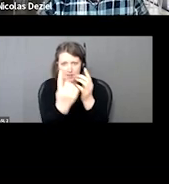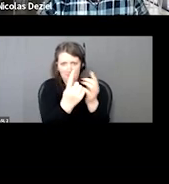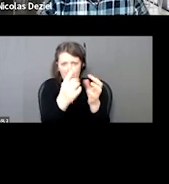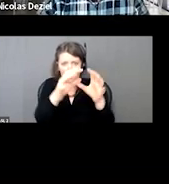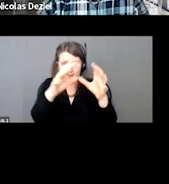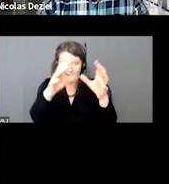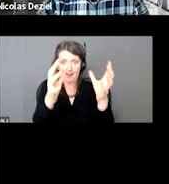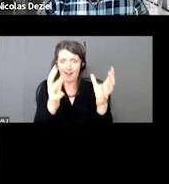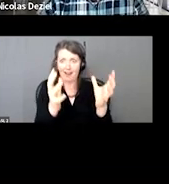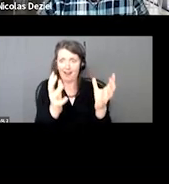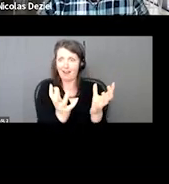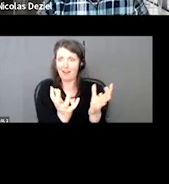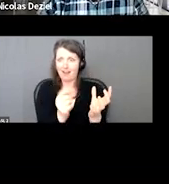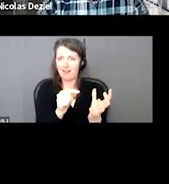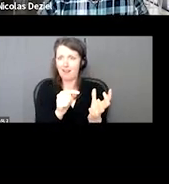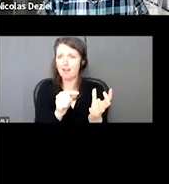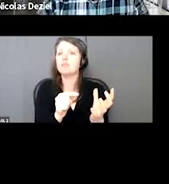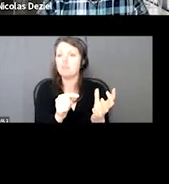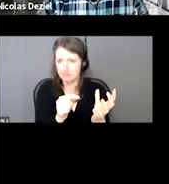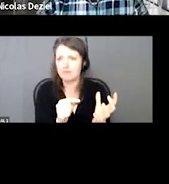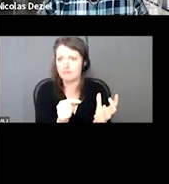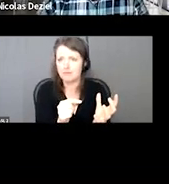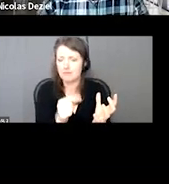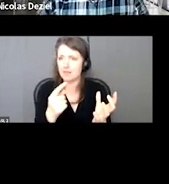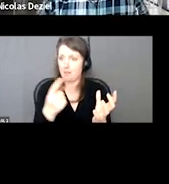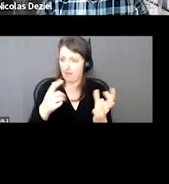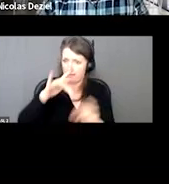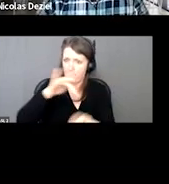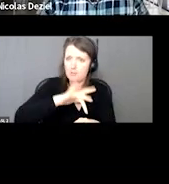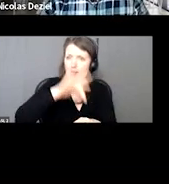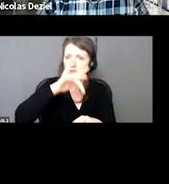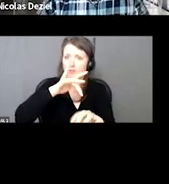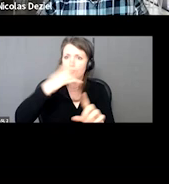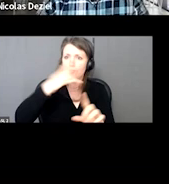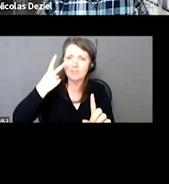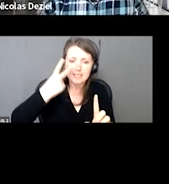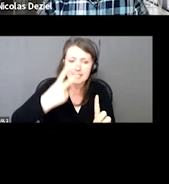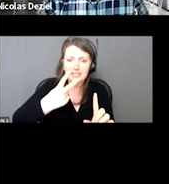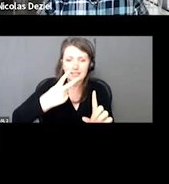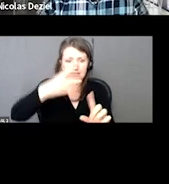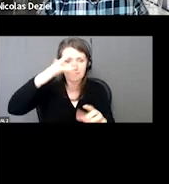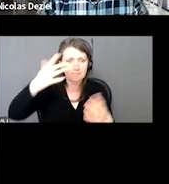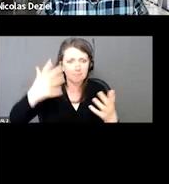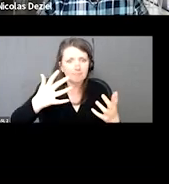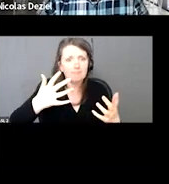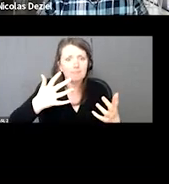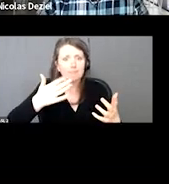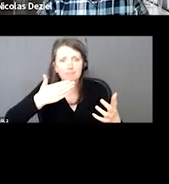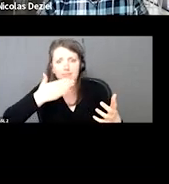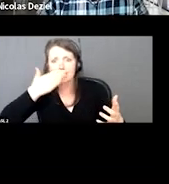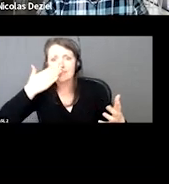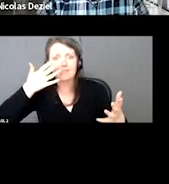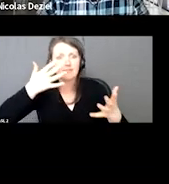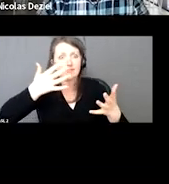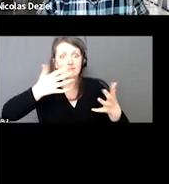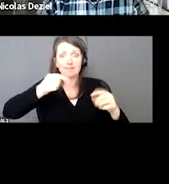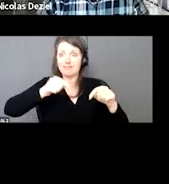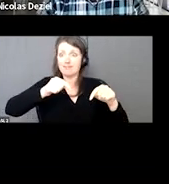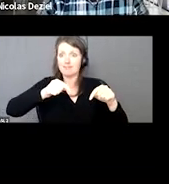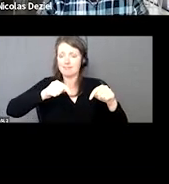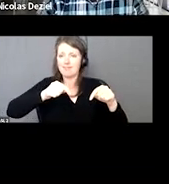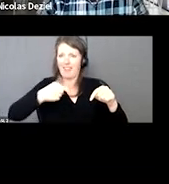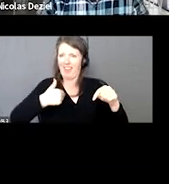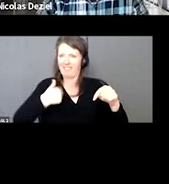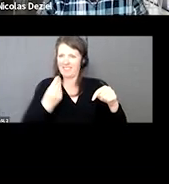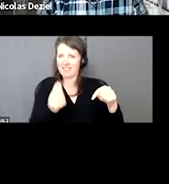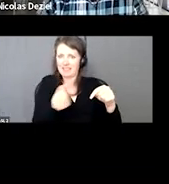something that people can see, touch, hear. These are things that actually have a property component because